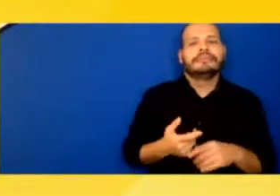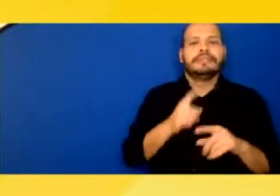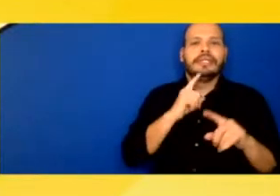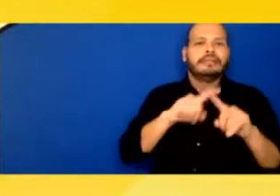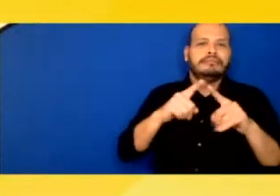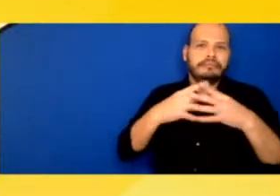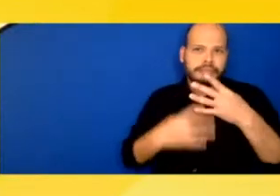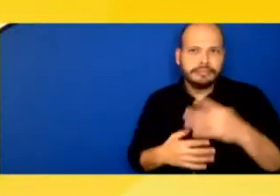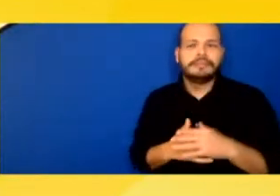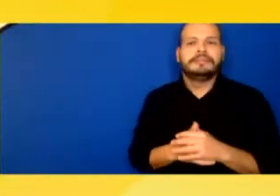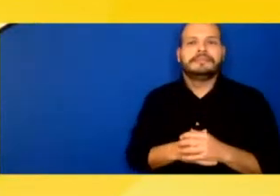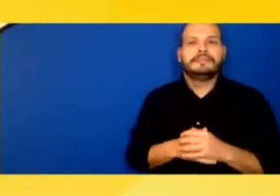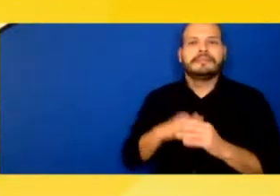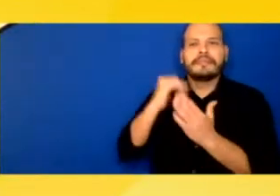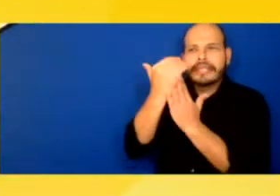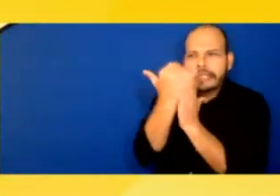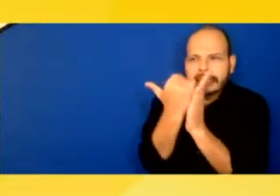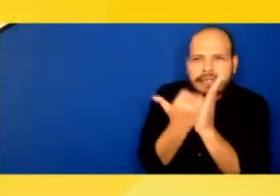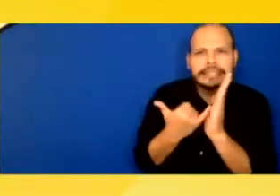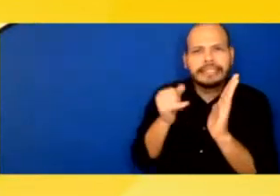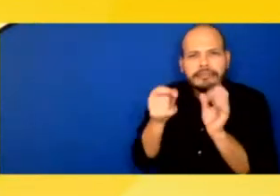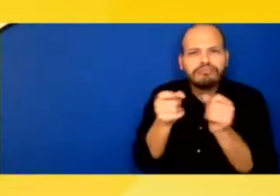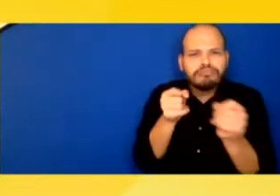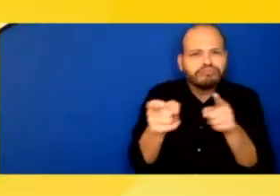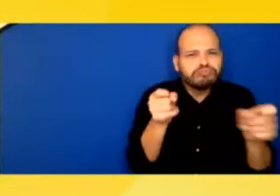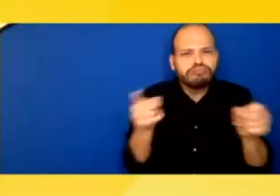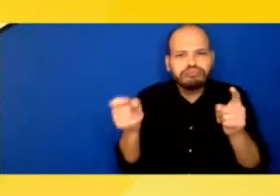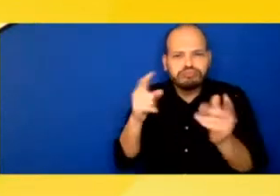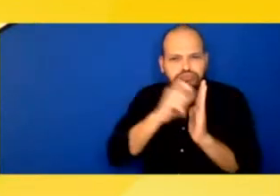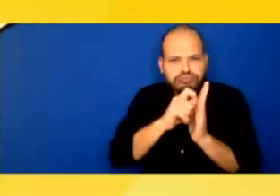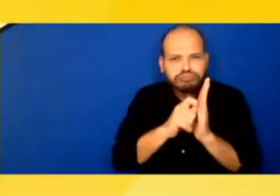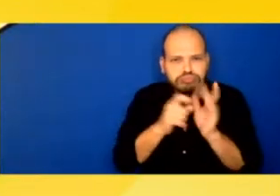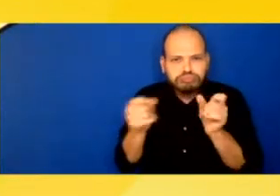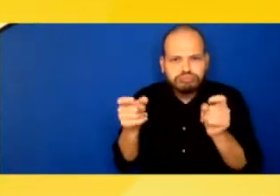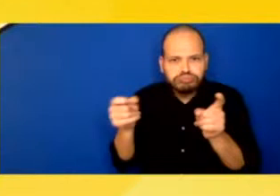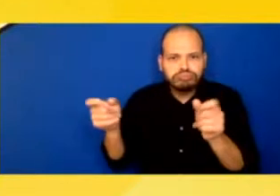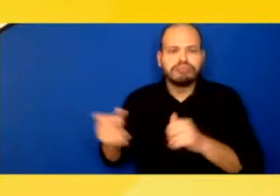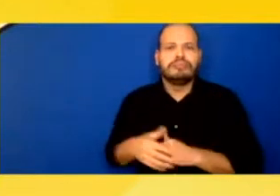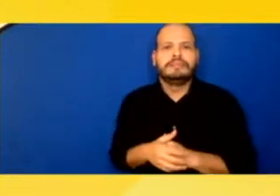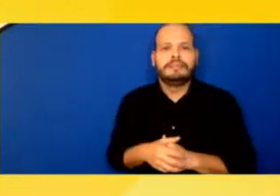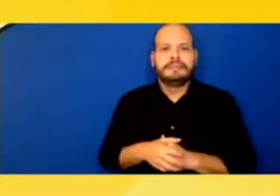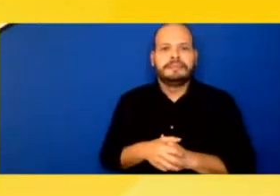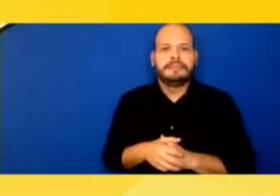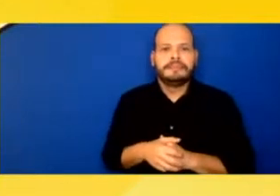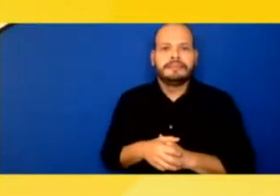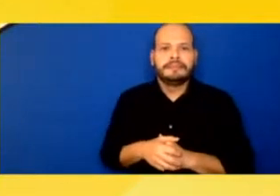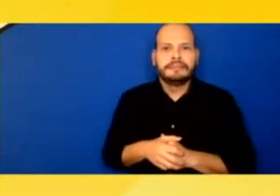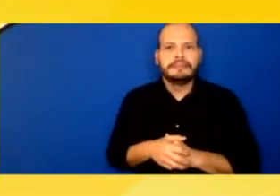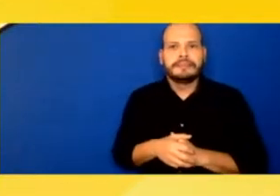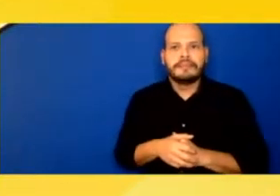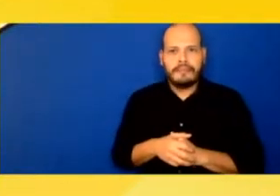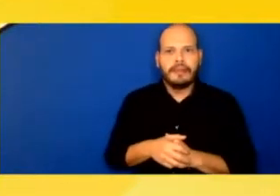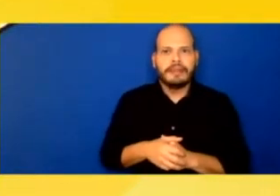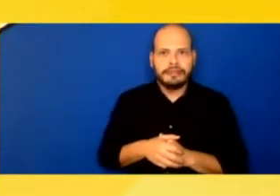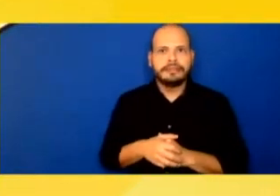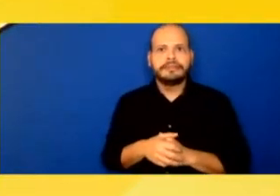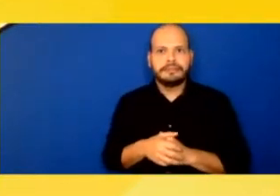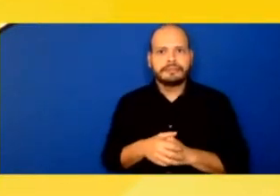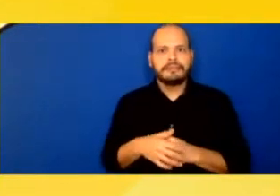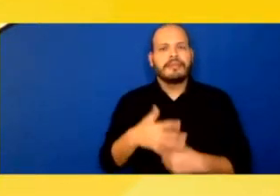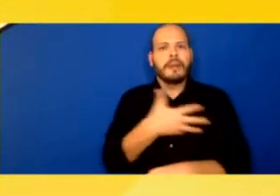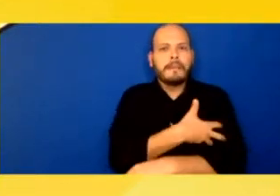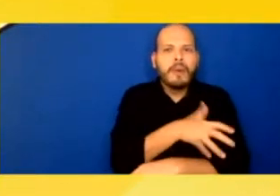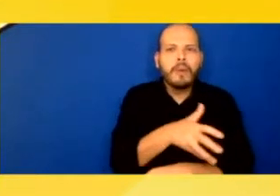is by lifting up a powerful prophetic message. And what we are focusing on is what does it mean to